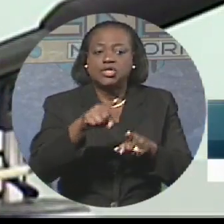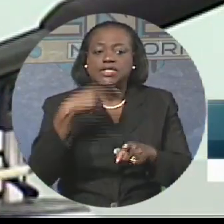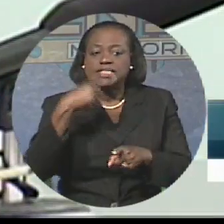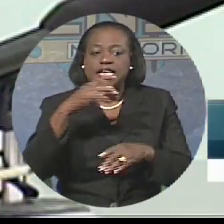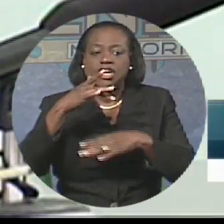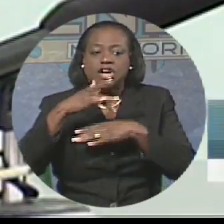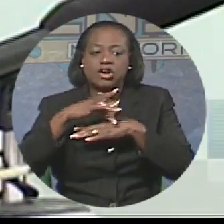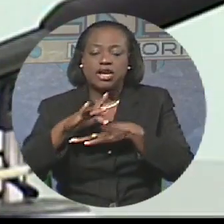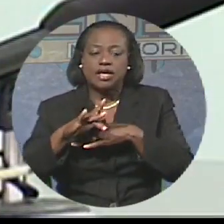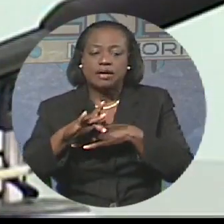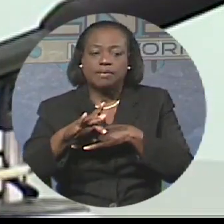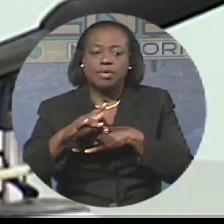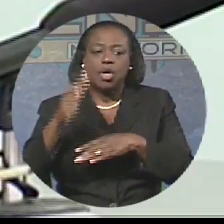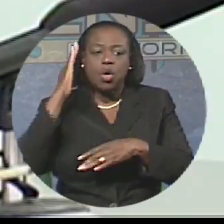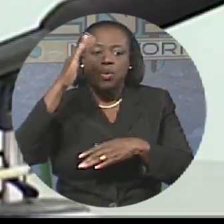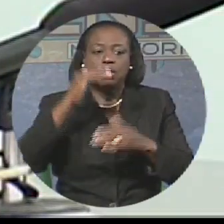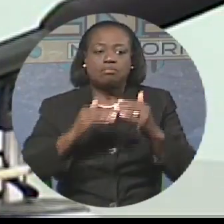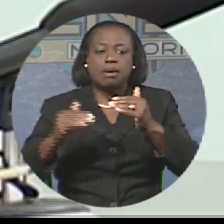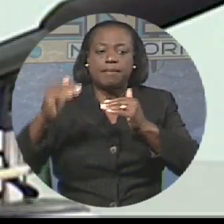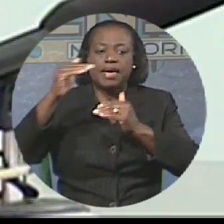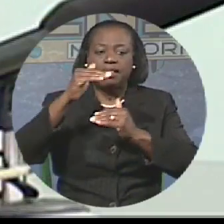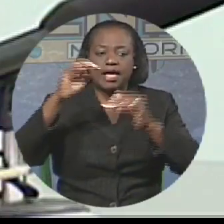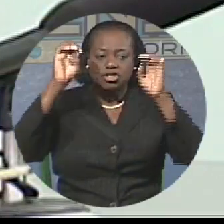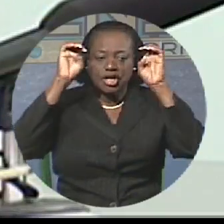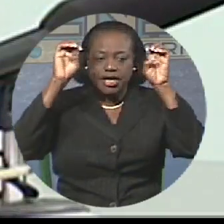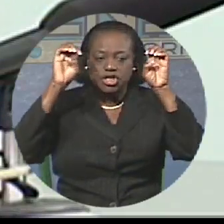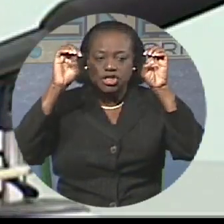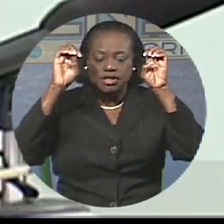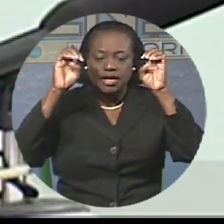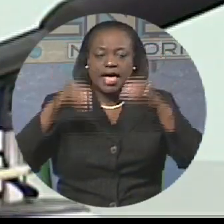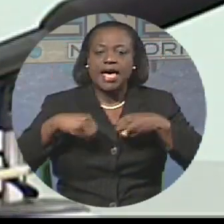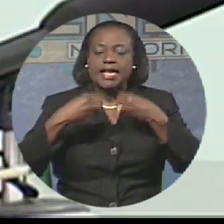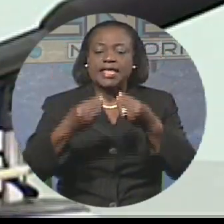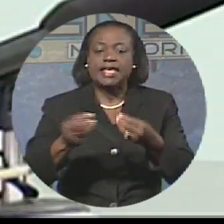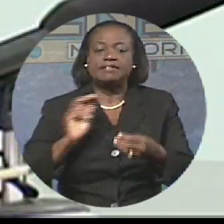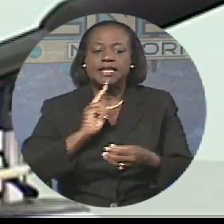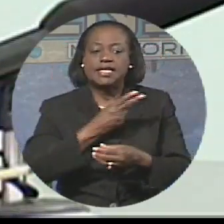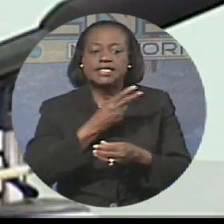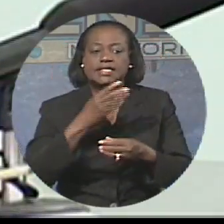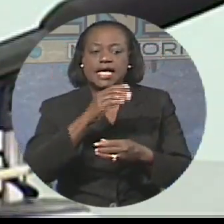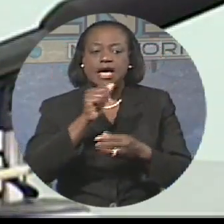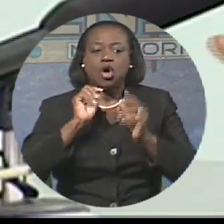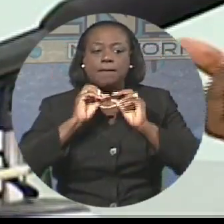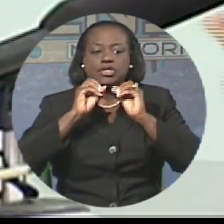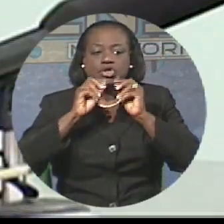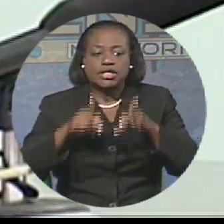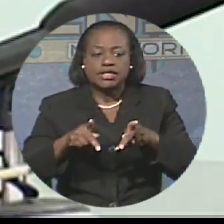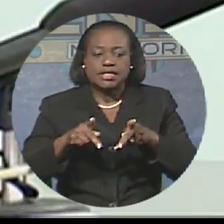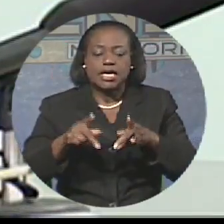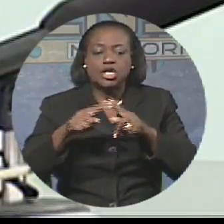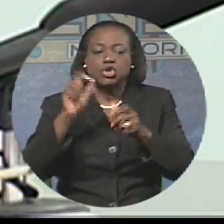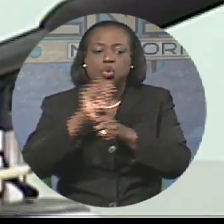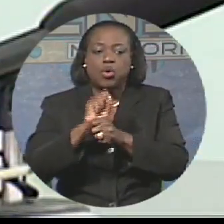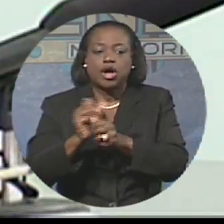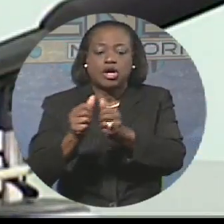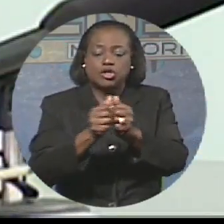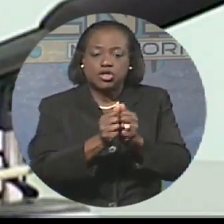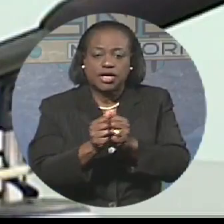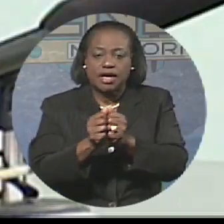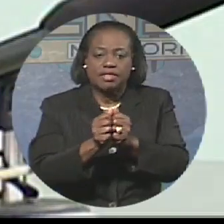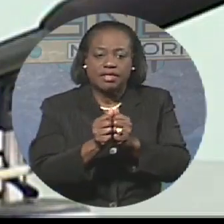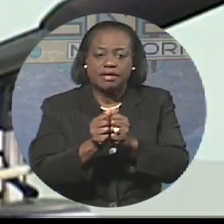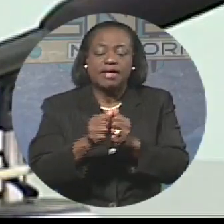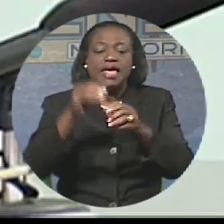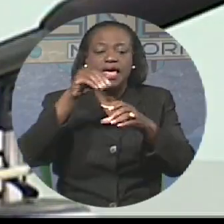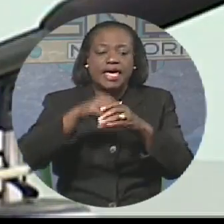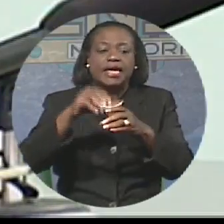earlier, is going to propel education, and it gives us also an opportunity for us to work together in harmony,